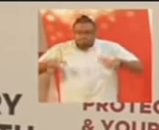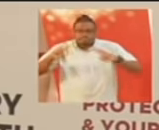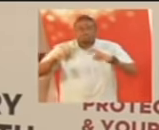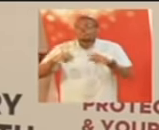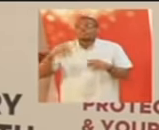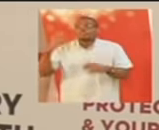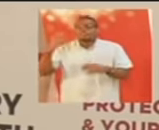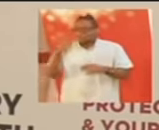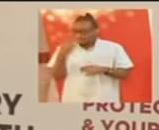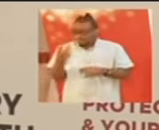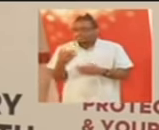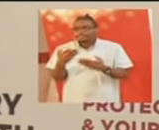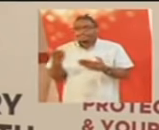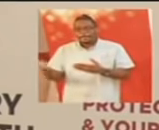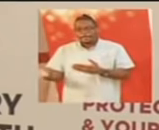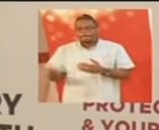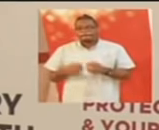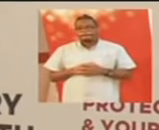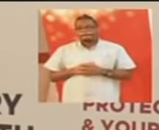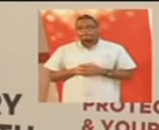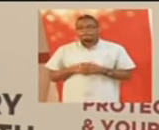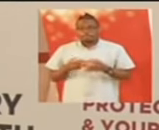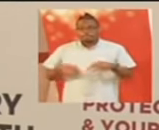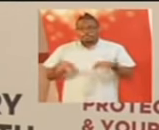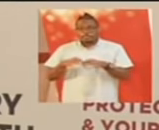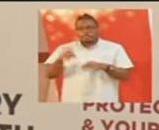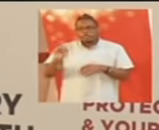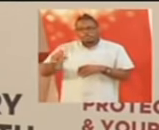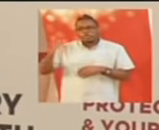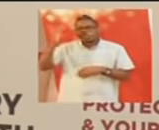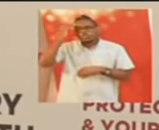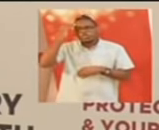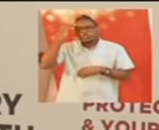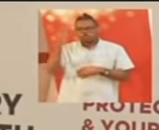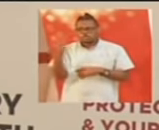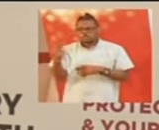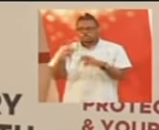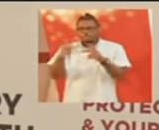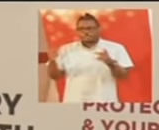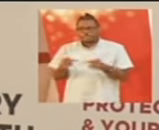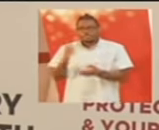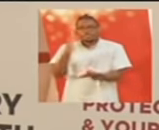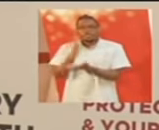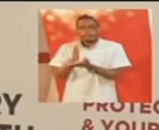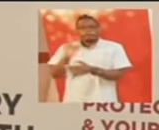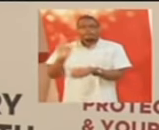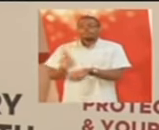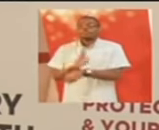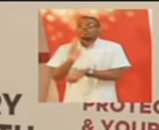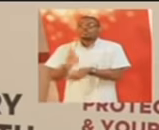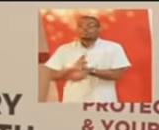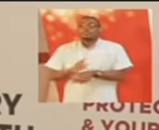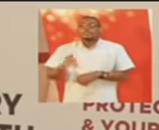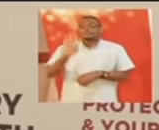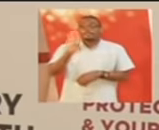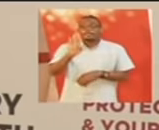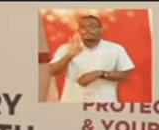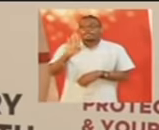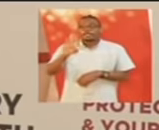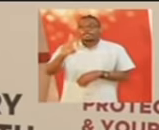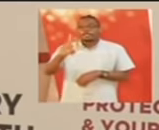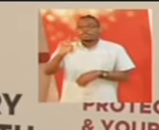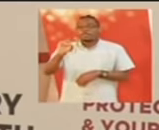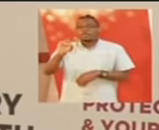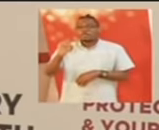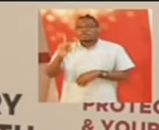is material to note that we have decommissioned 2 facilities, that is the Brooklyn facility and Camp Balandra,